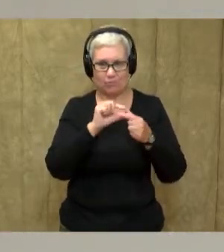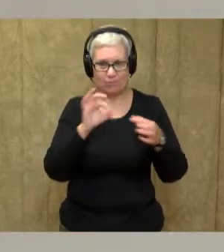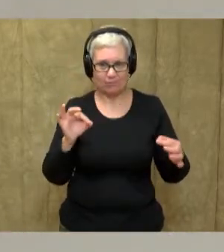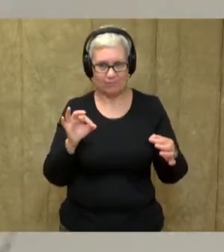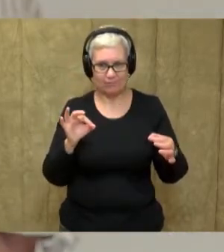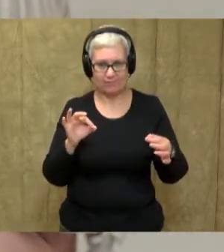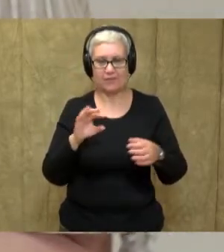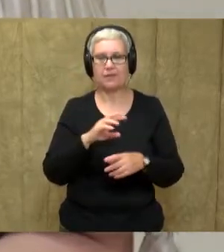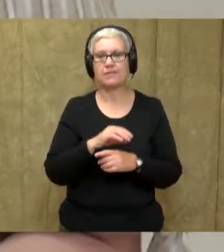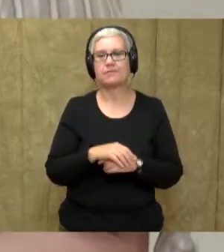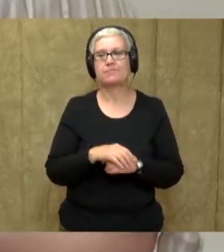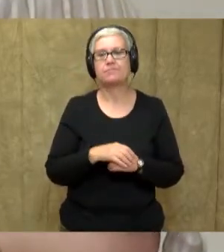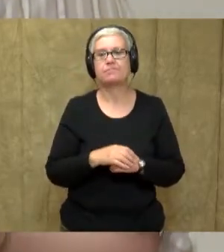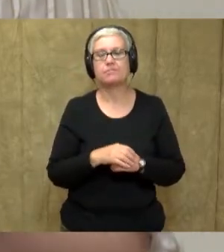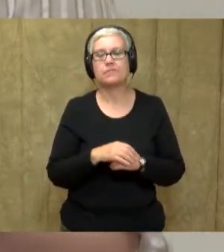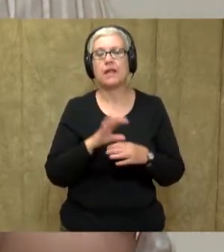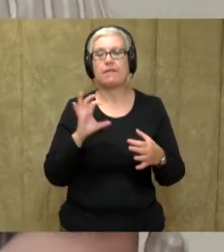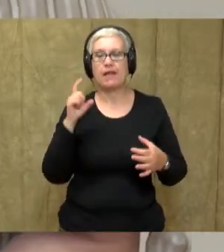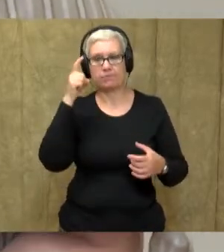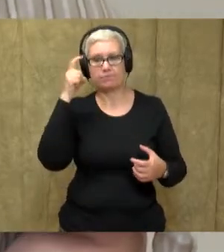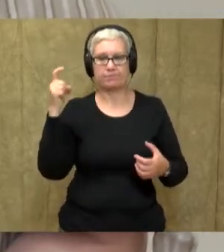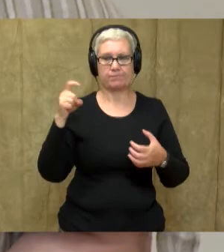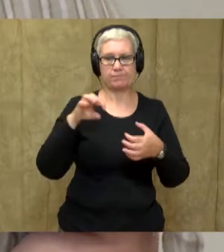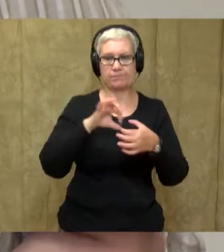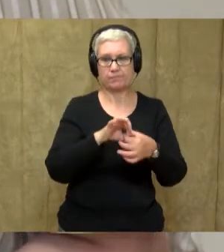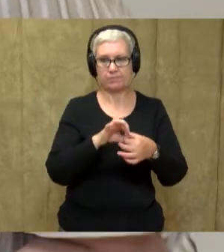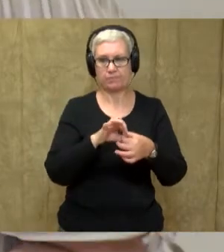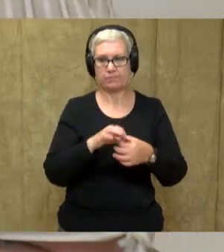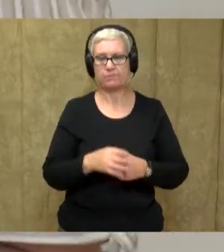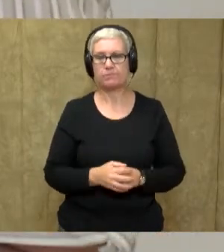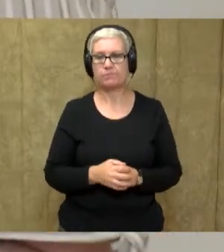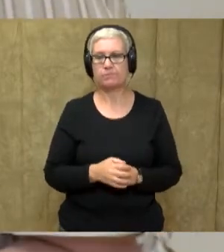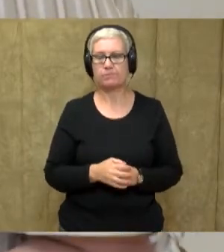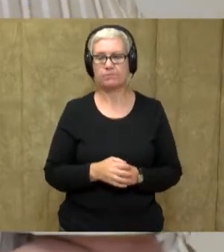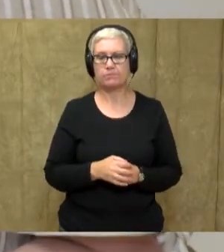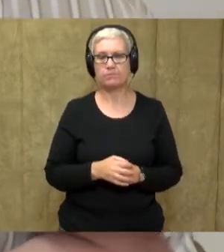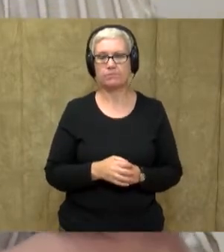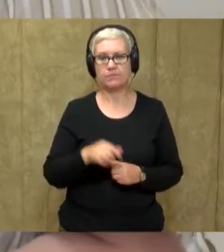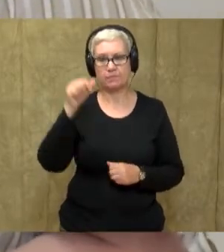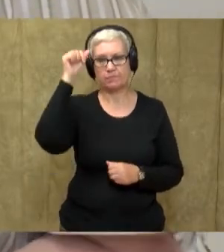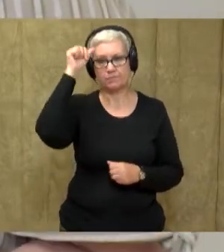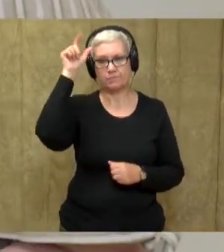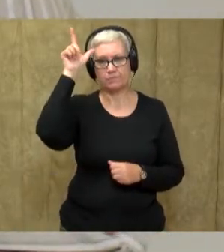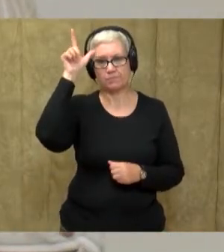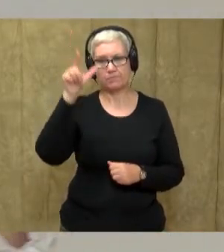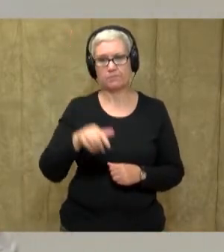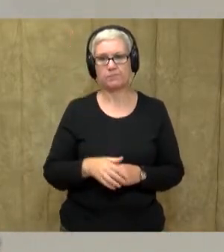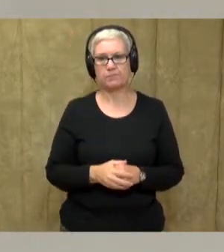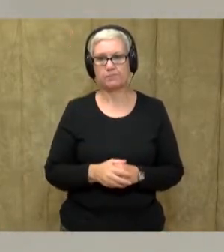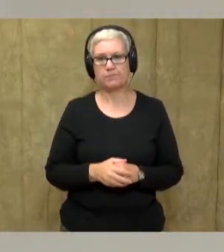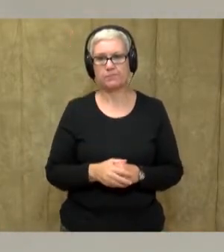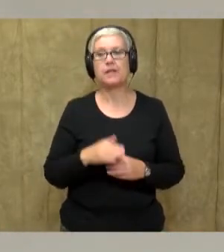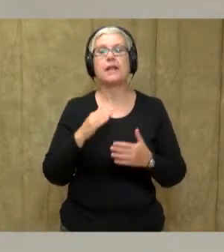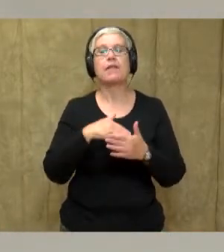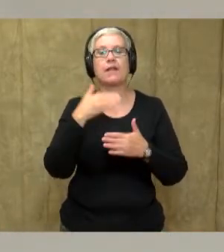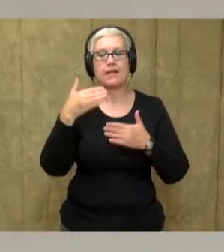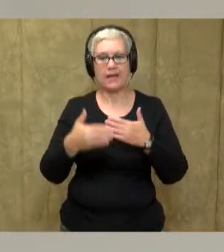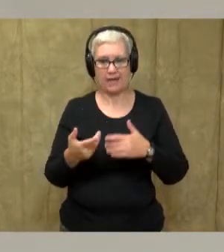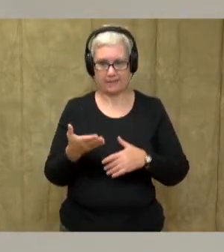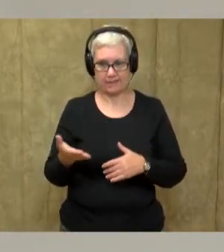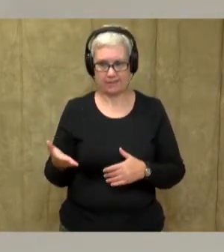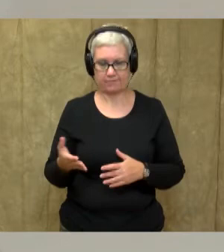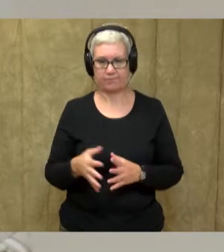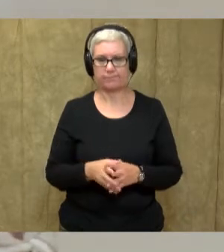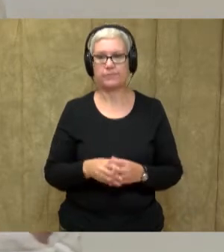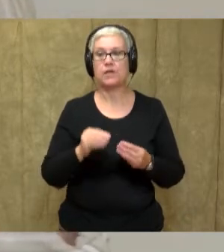and making this allusion to Abraham Lincoln. Okay, Look at the next thing that he does. I want you to look